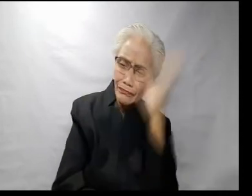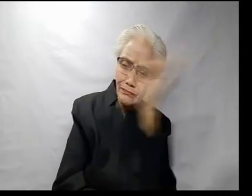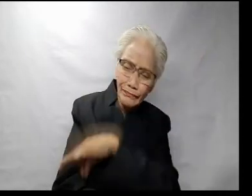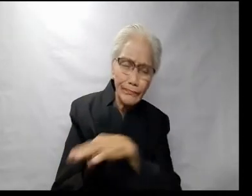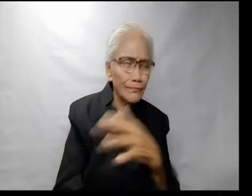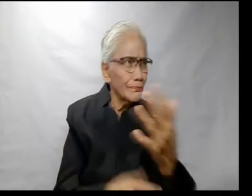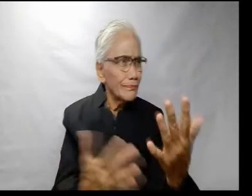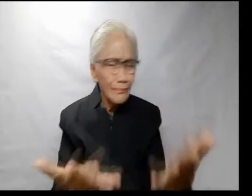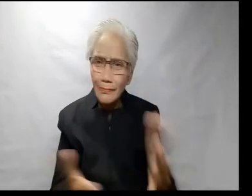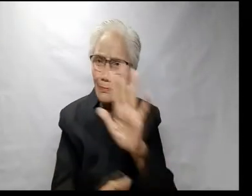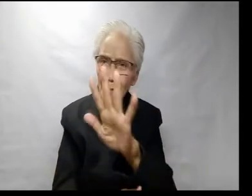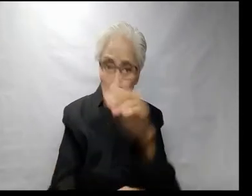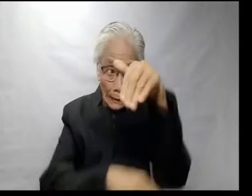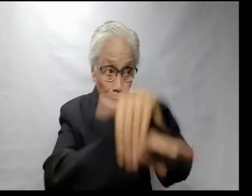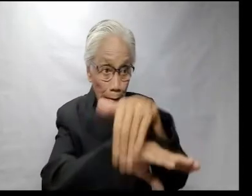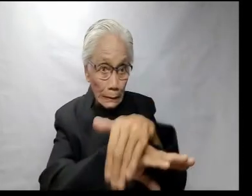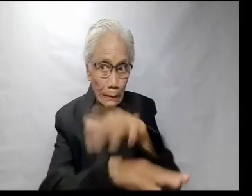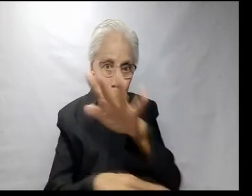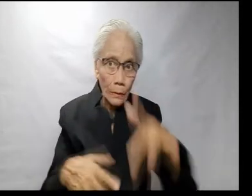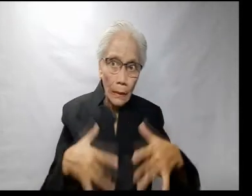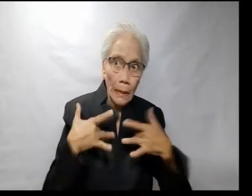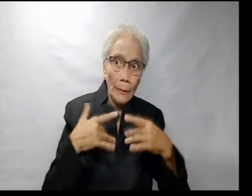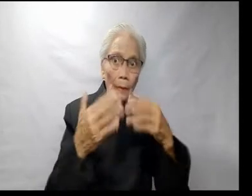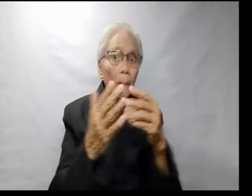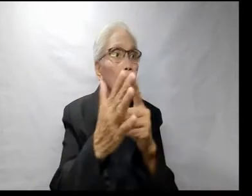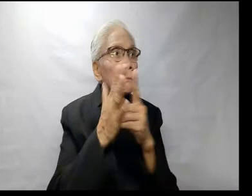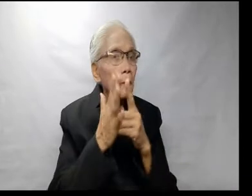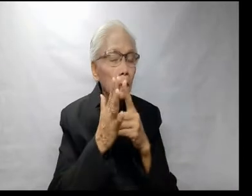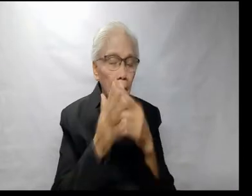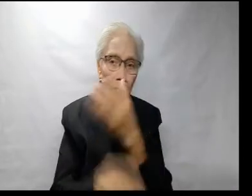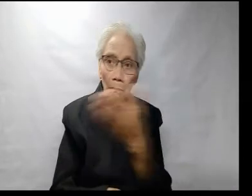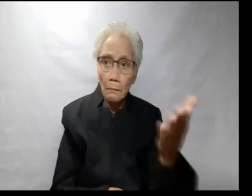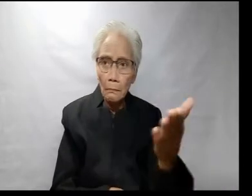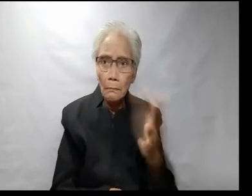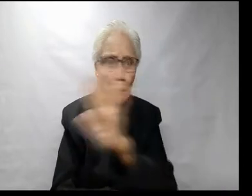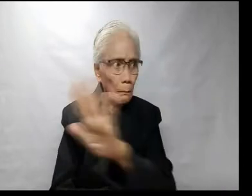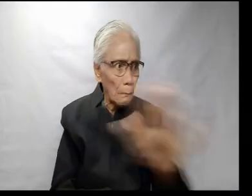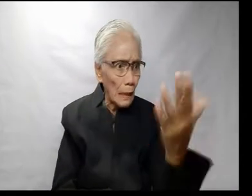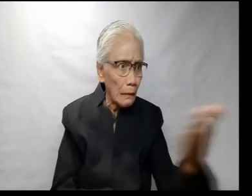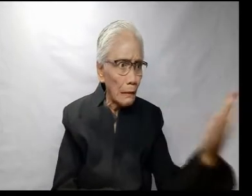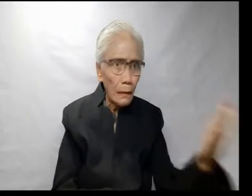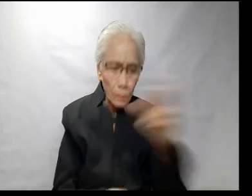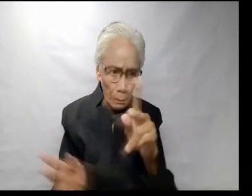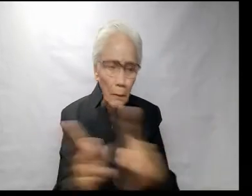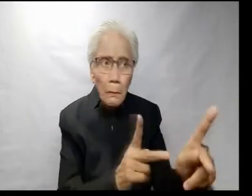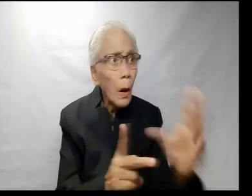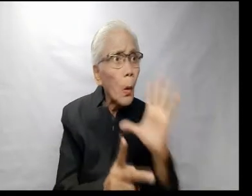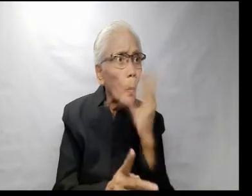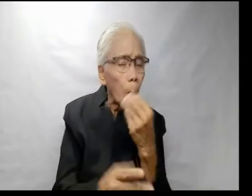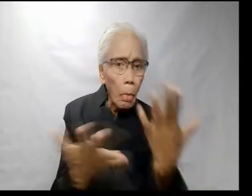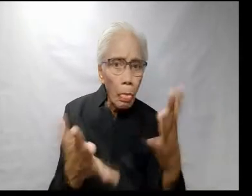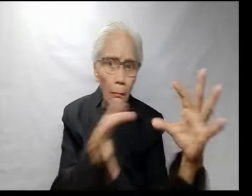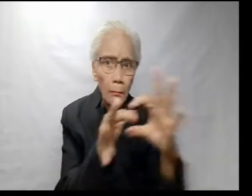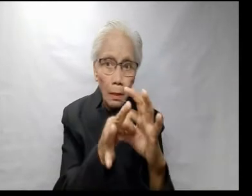fool, this night your life will be demanded of you, and the things you have prepared, to whom will